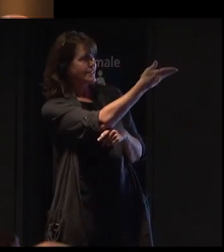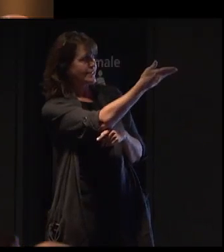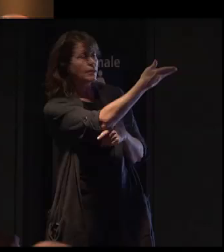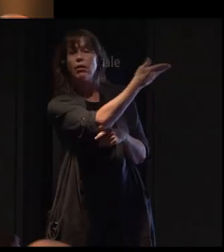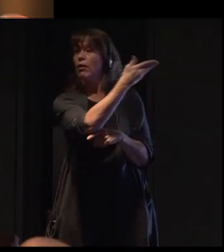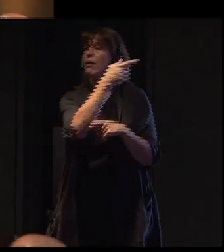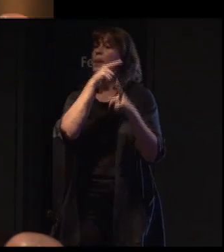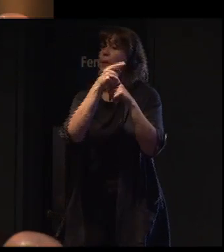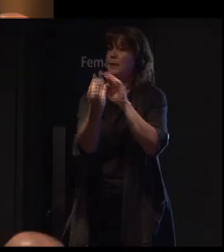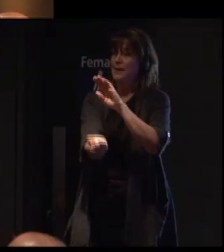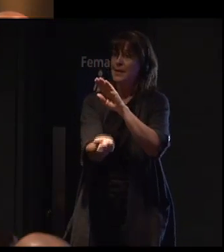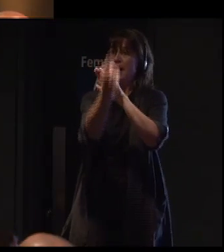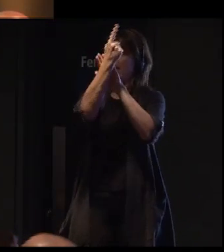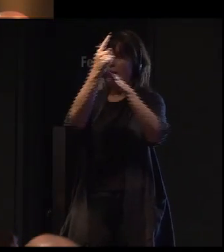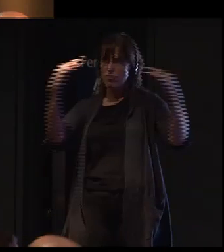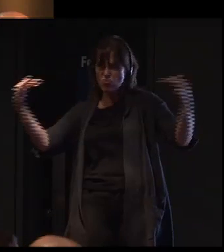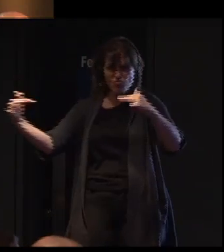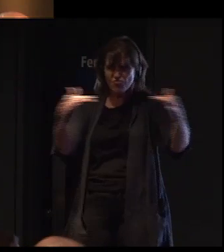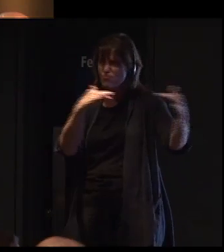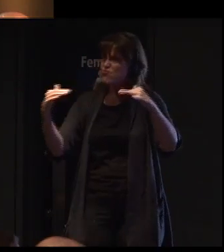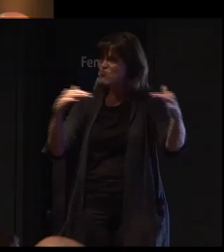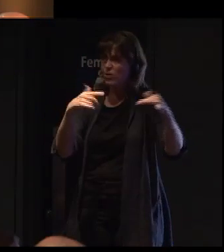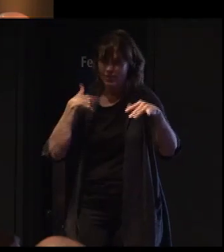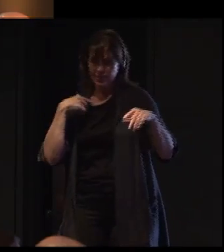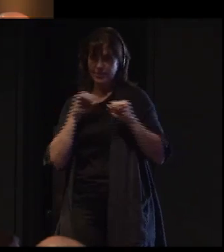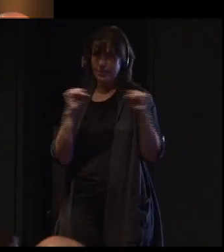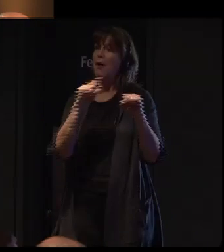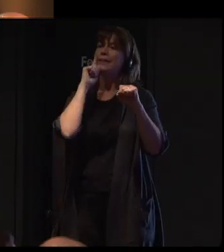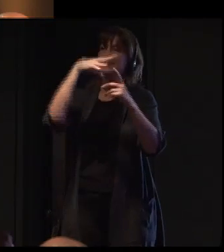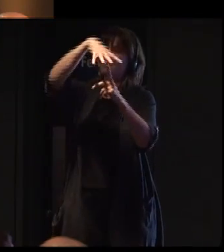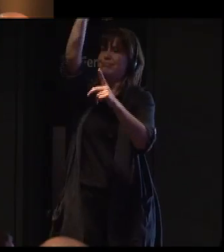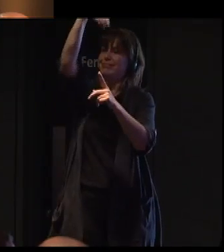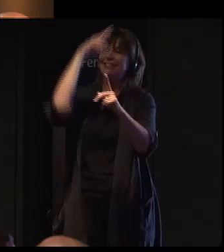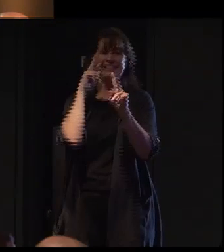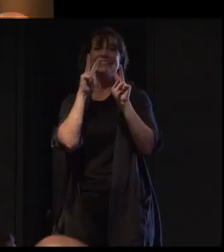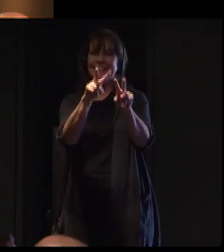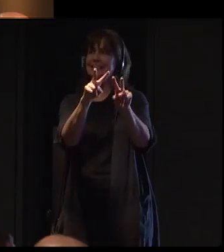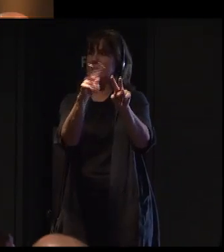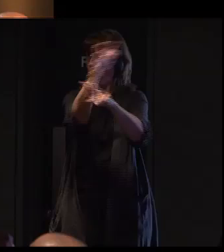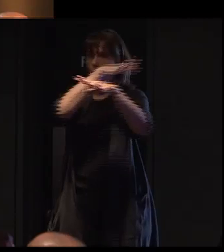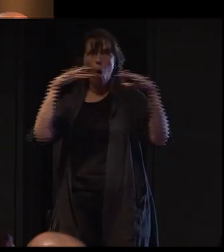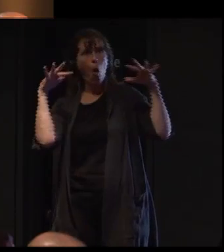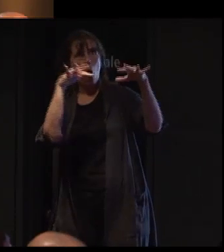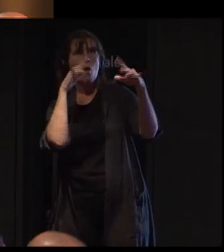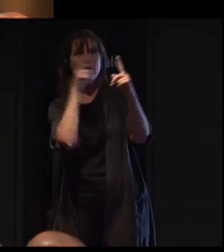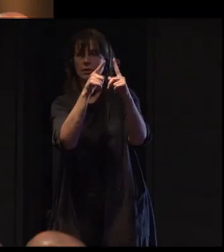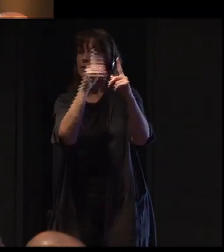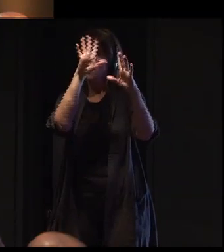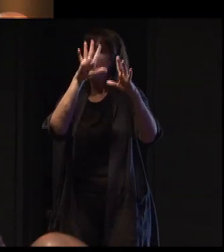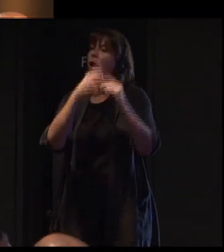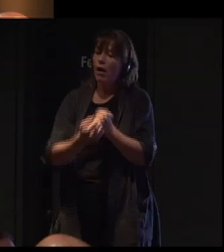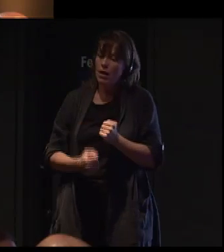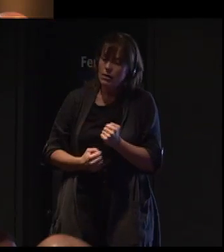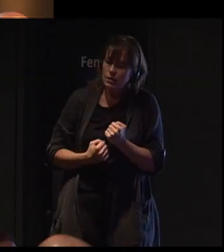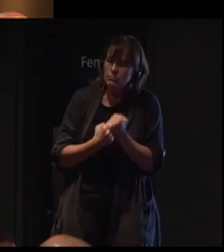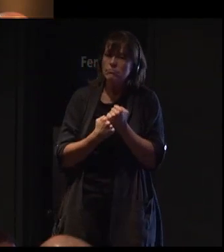event experience is the visible part, is the focus of what we're all doing, with safety and security,